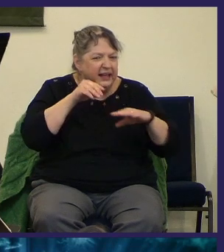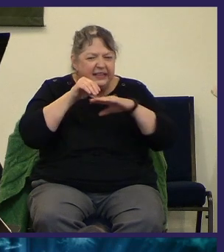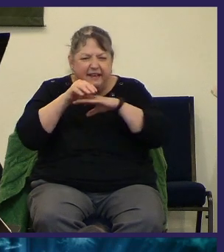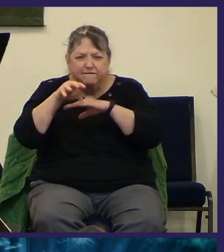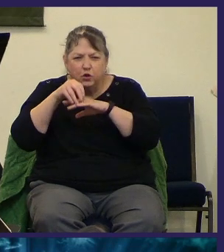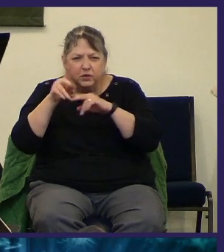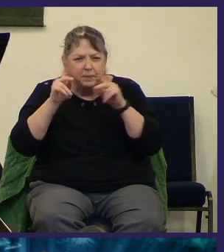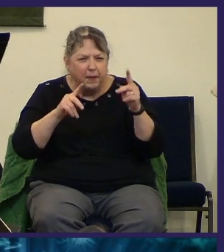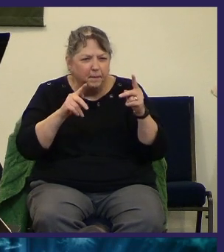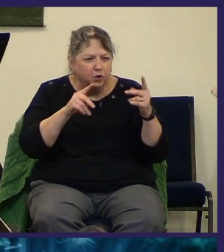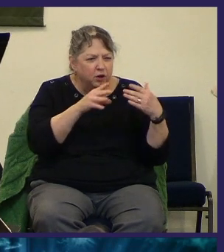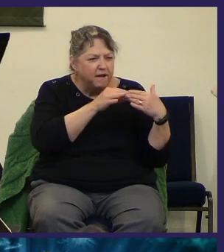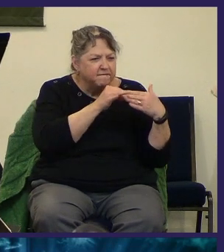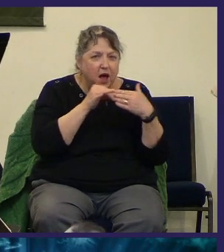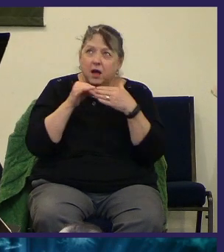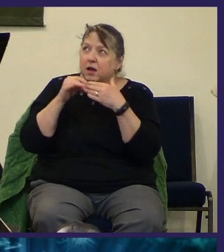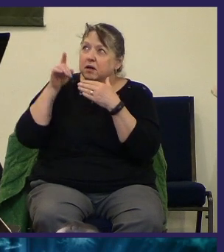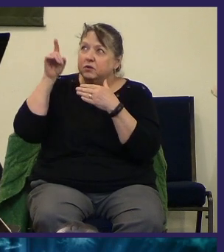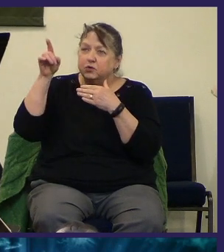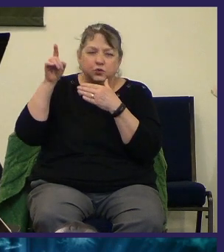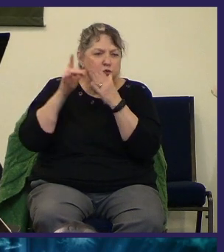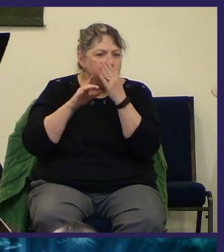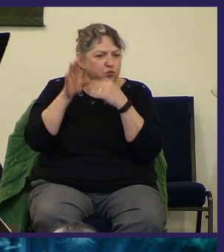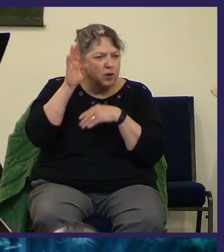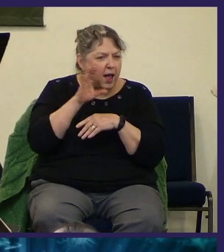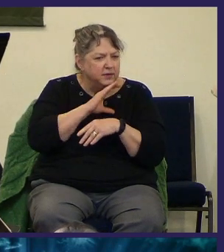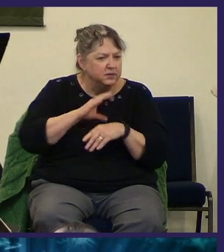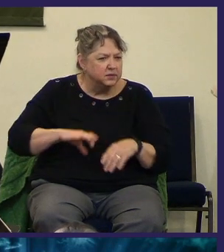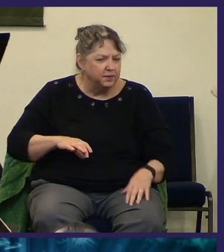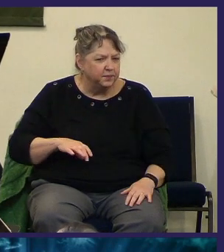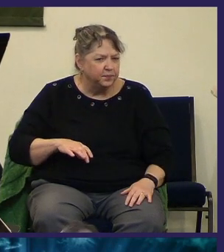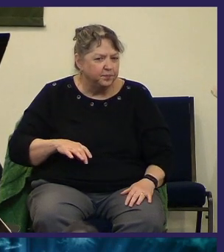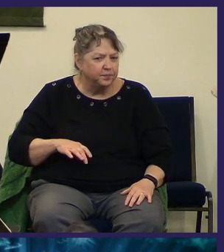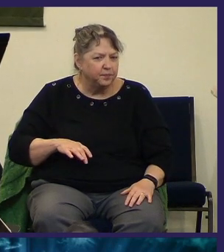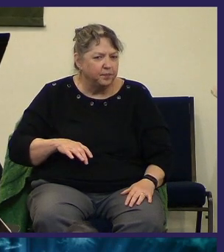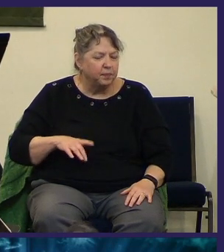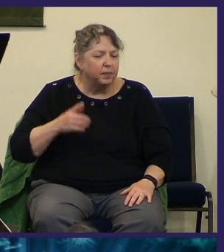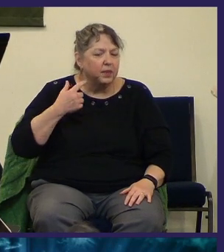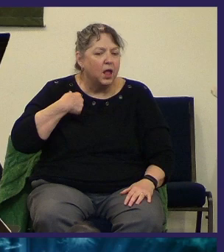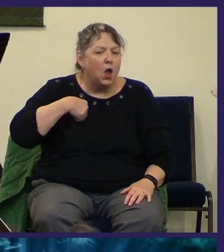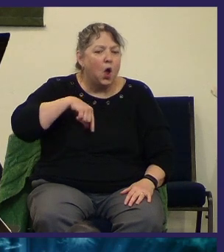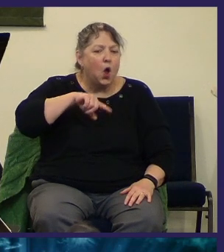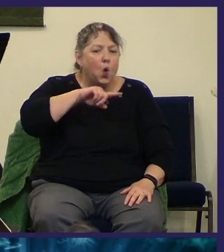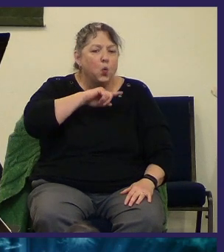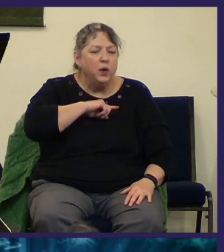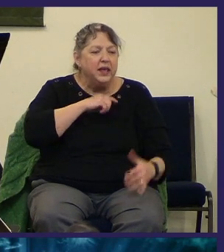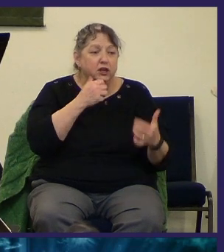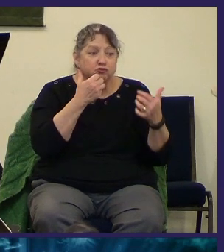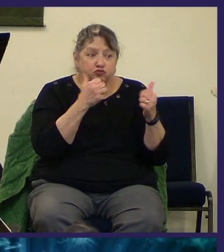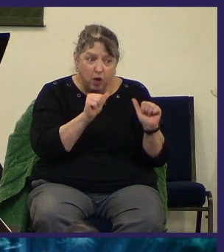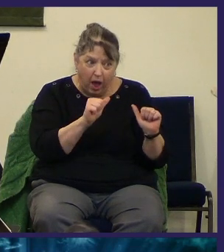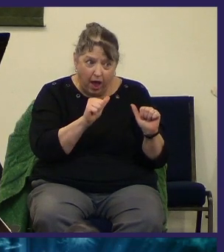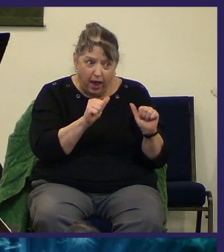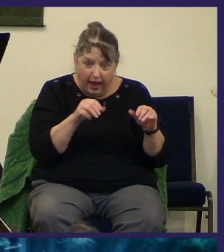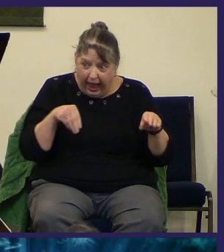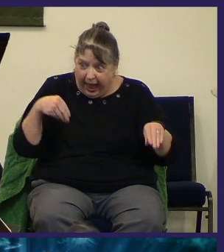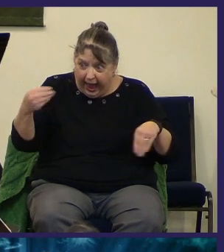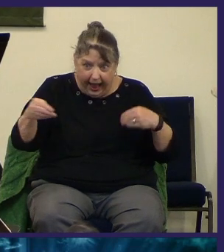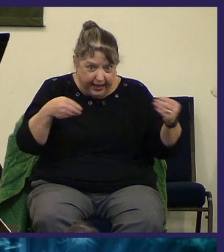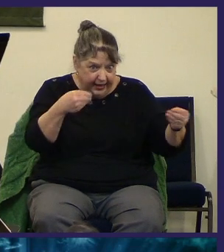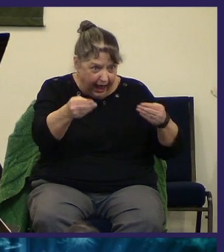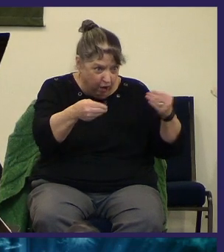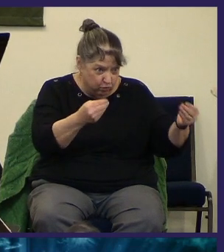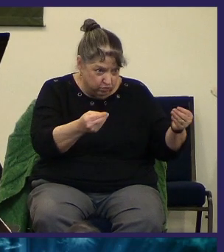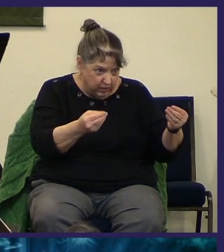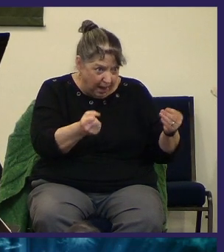bibles at a rate of one million every five and a half half days in over